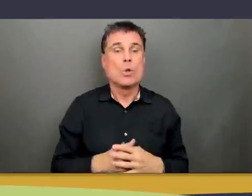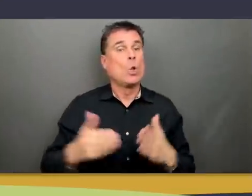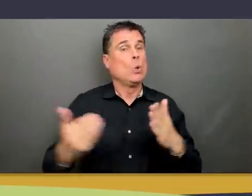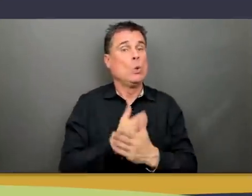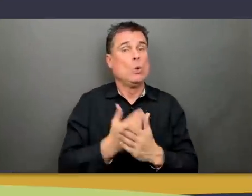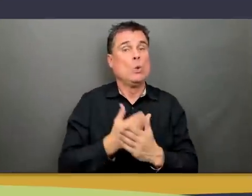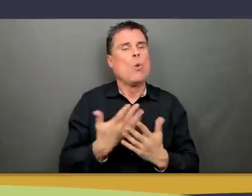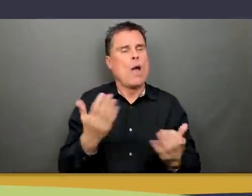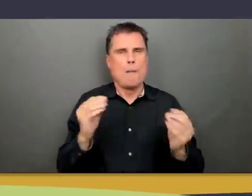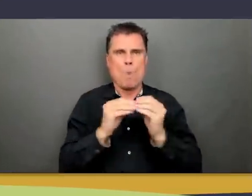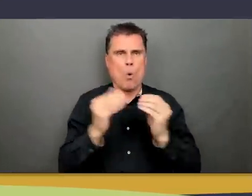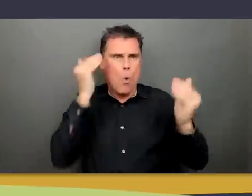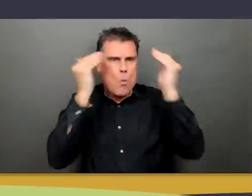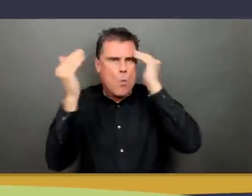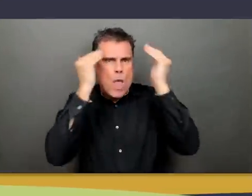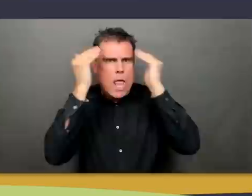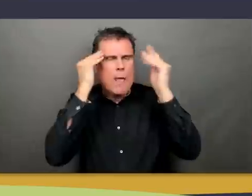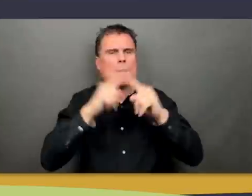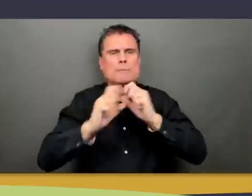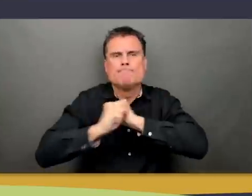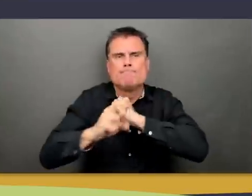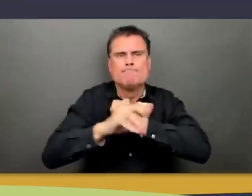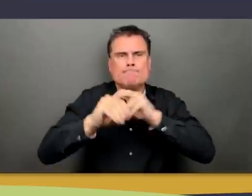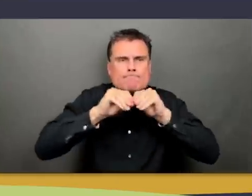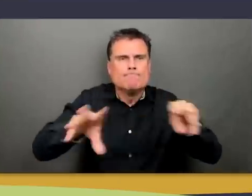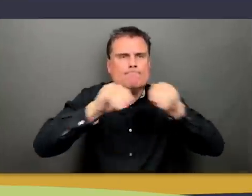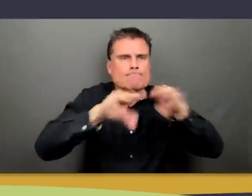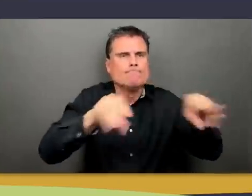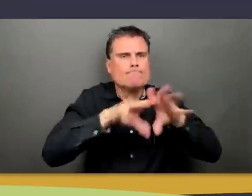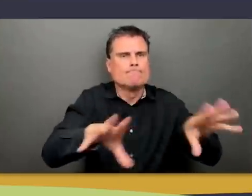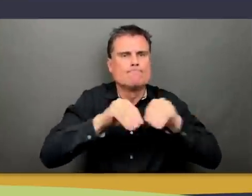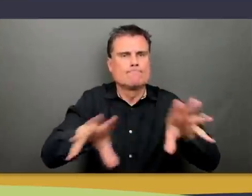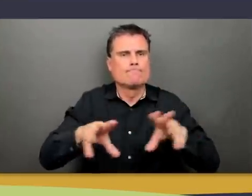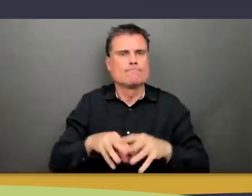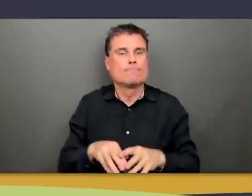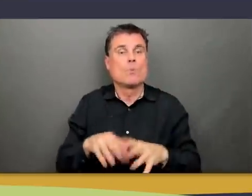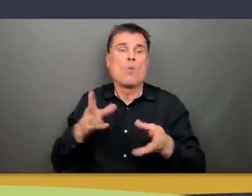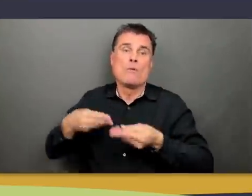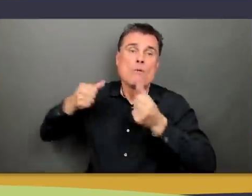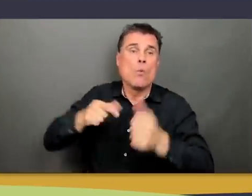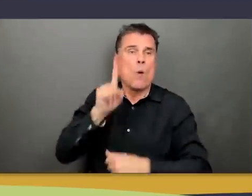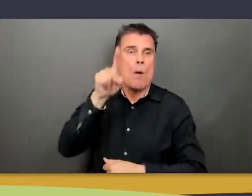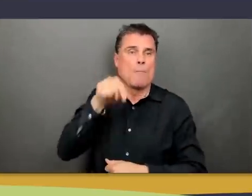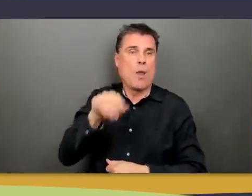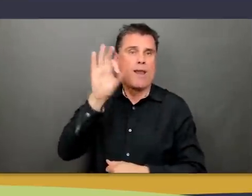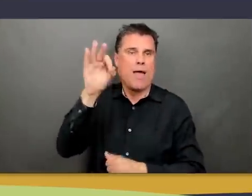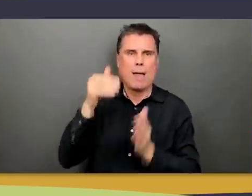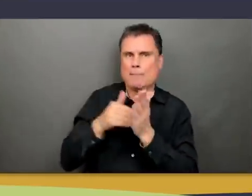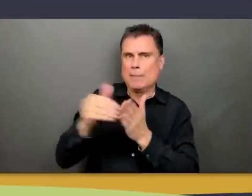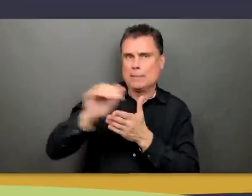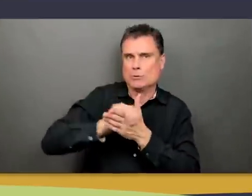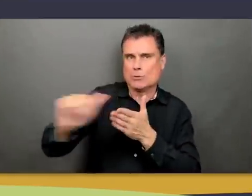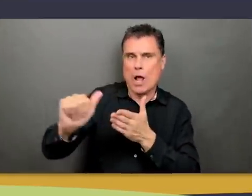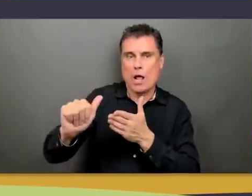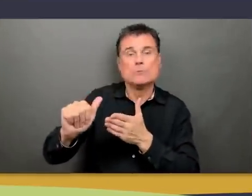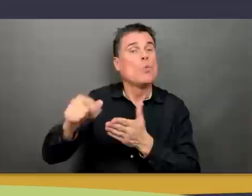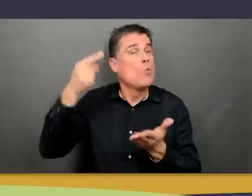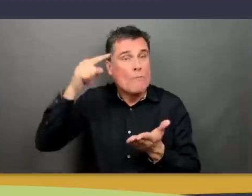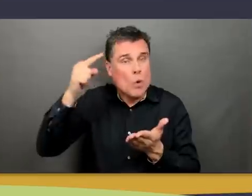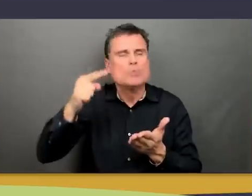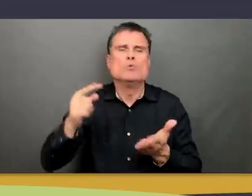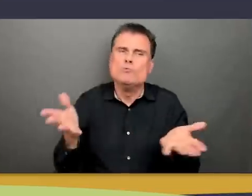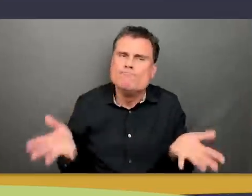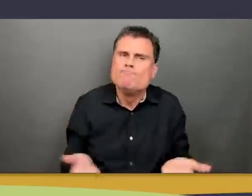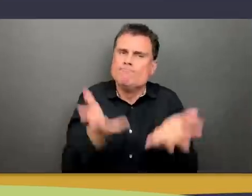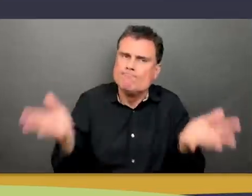$1.9 million investment to make BC safer and more inclusive for everyone. And we have struck a special committee to